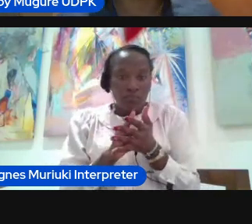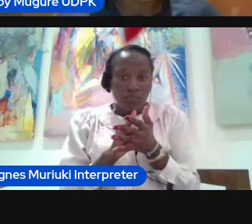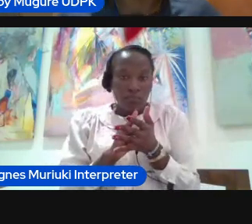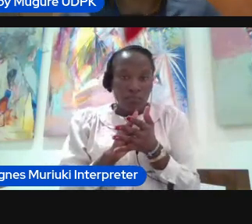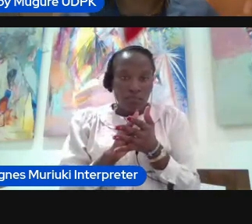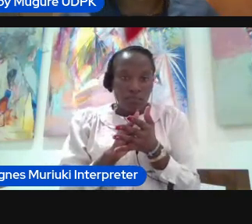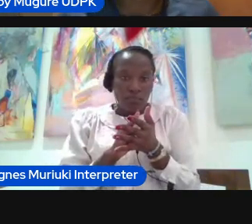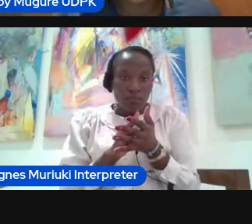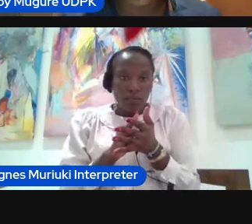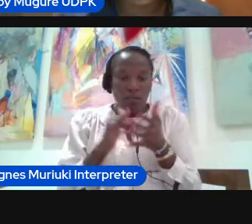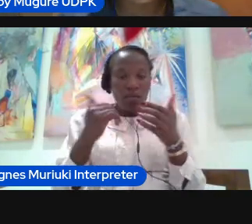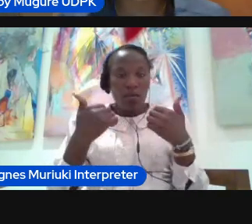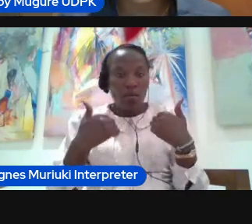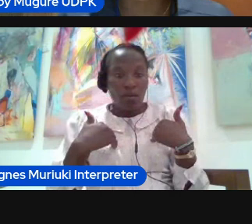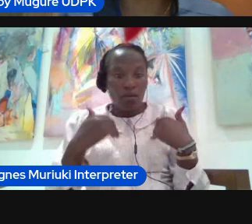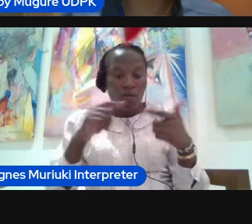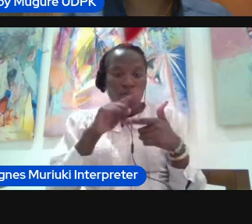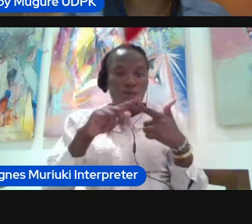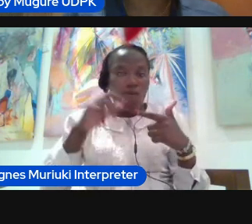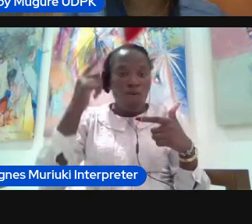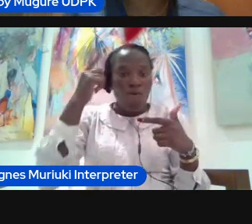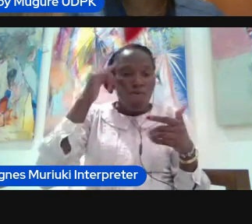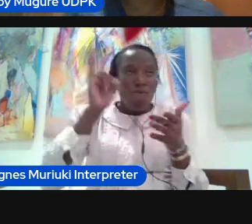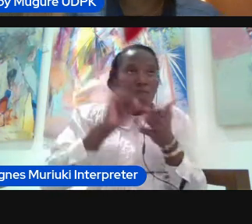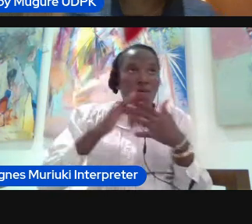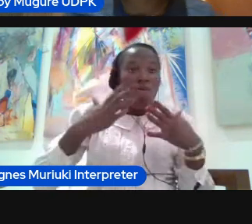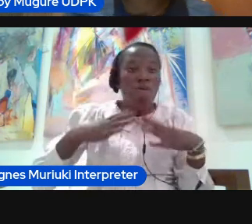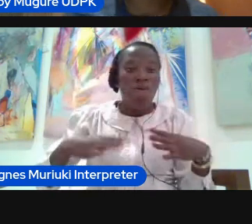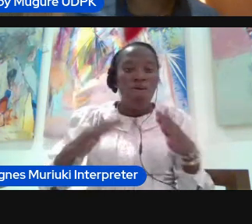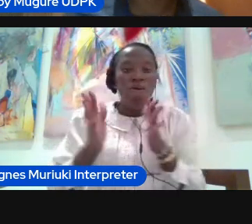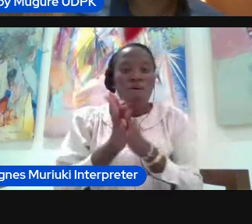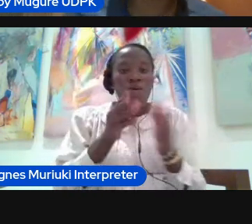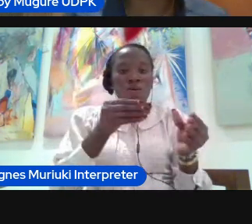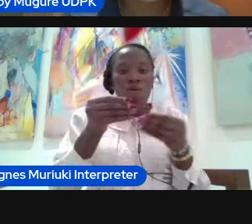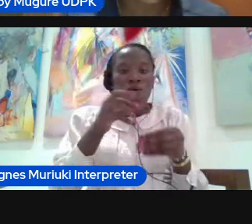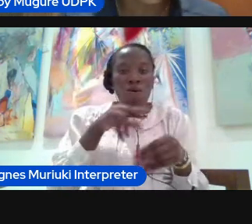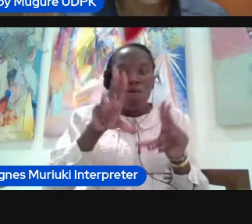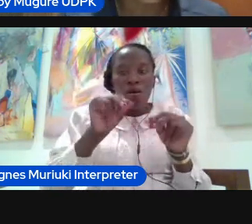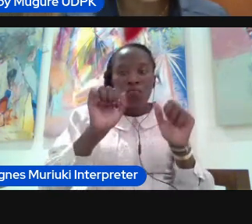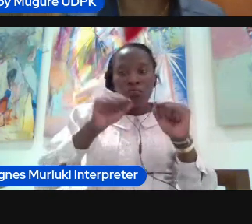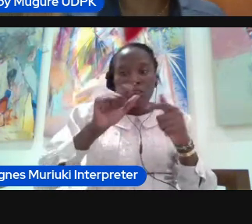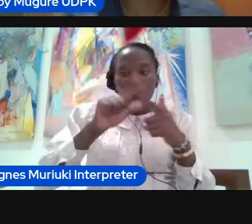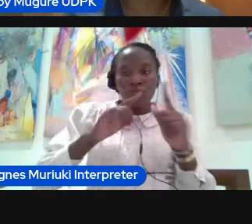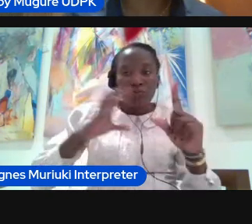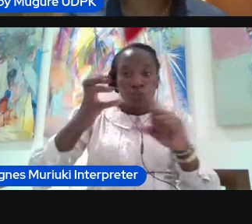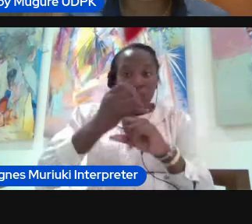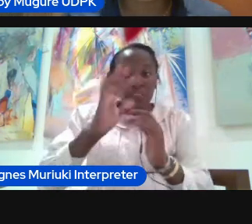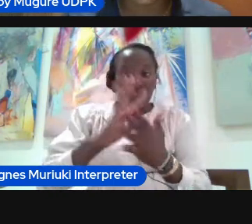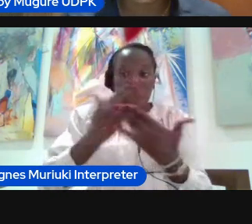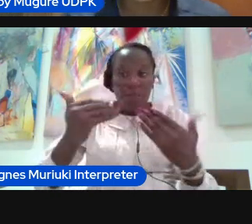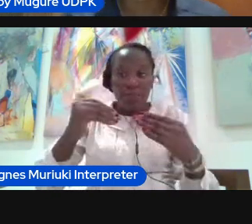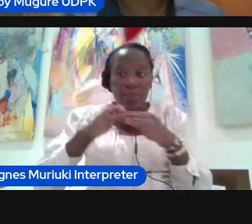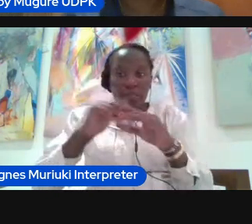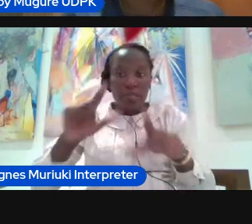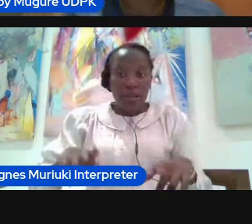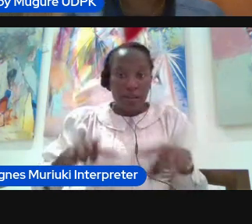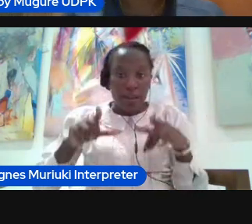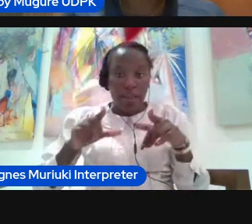they have been, when they think that persons with disabilities are unable to achieve certain things in life or to